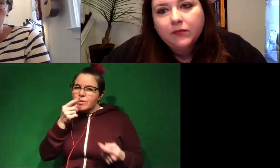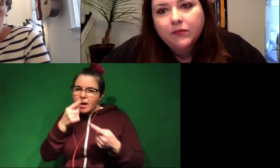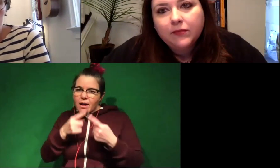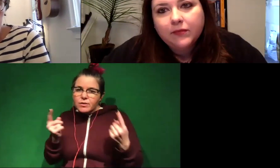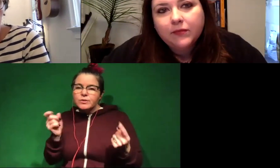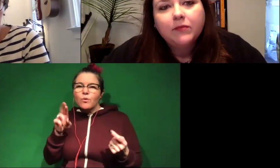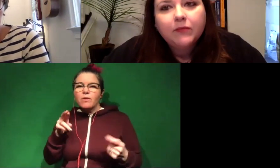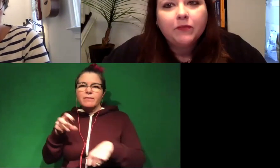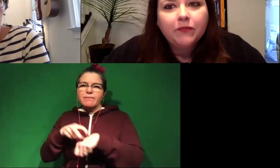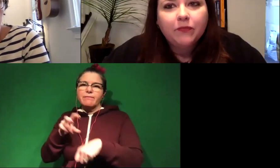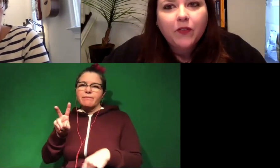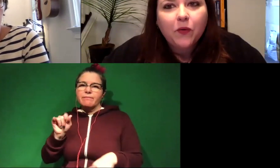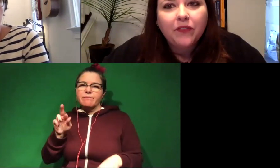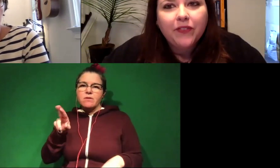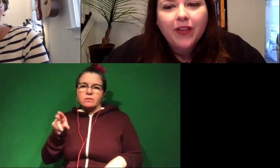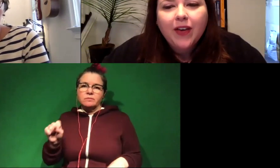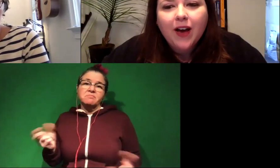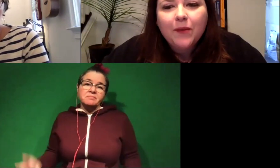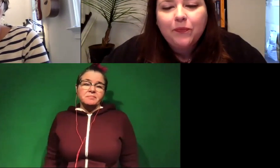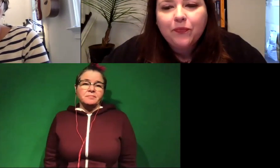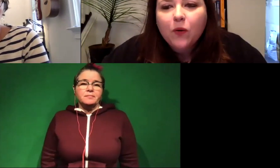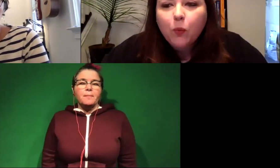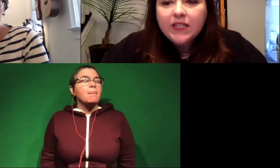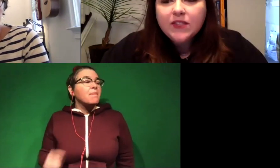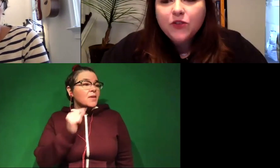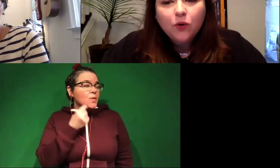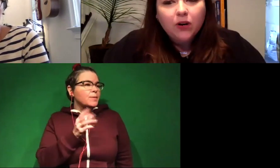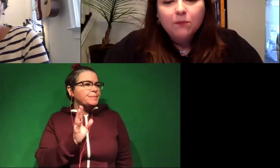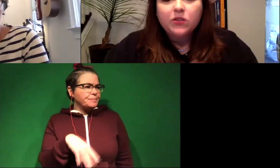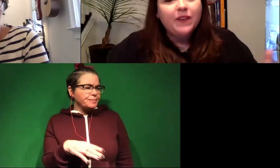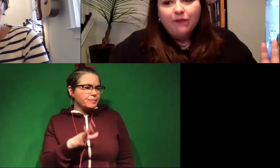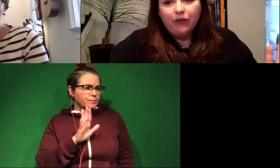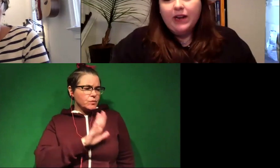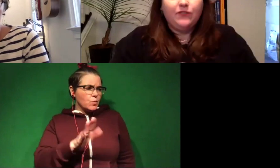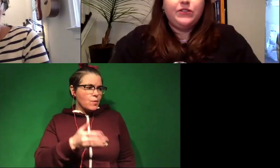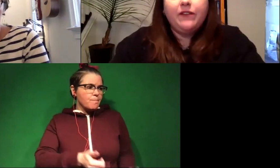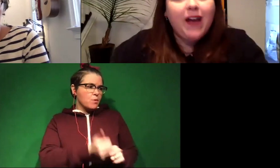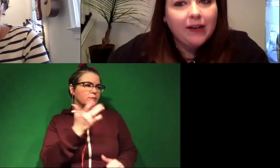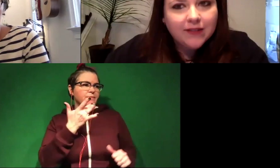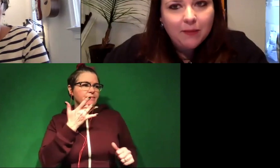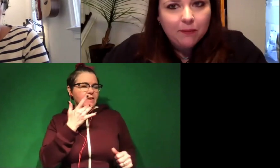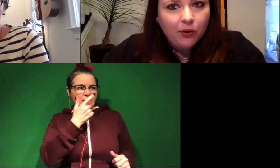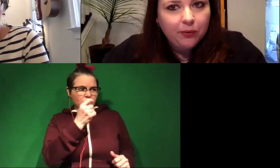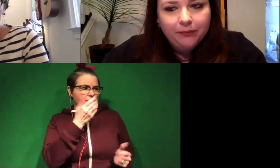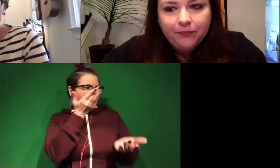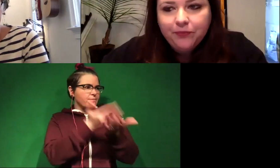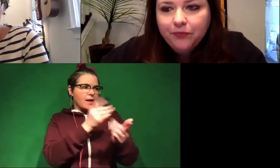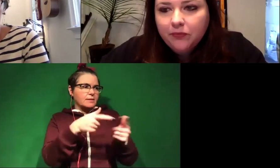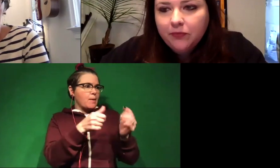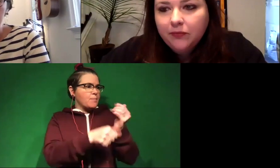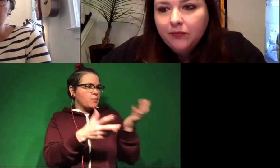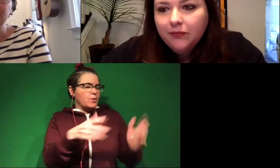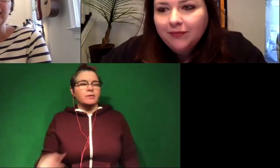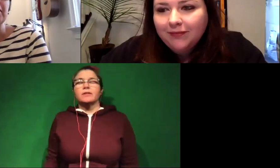a virus. So cool. What's your most favorite interesting fact about poop?